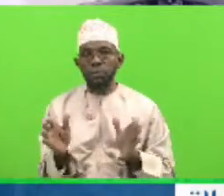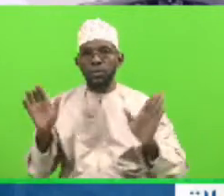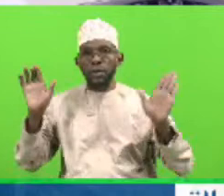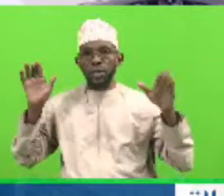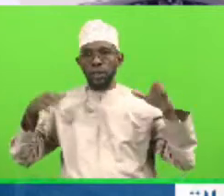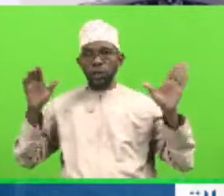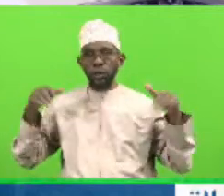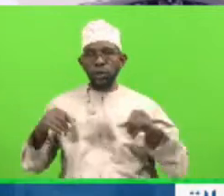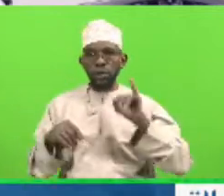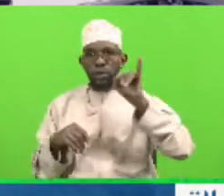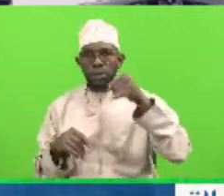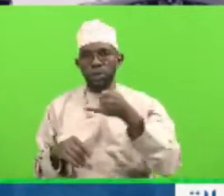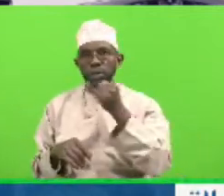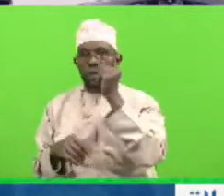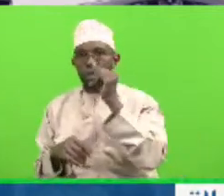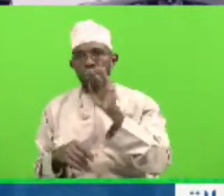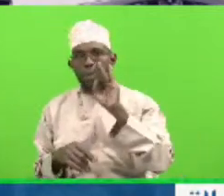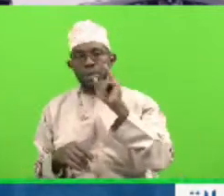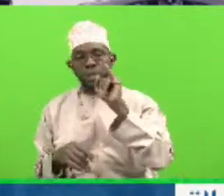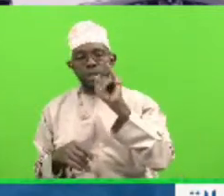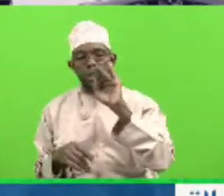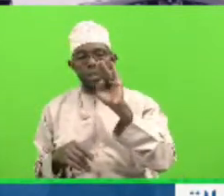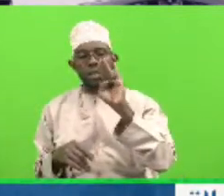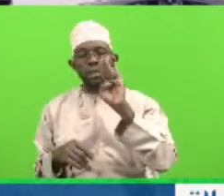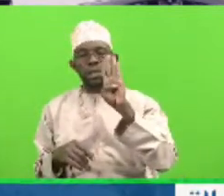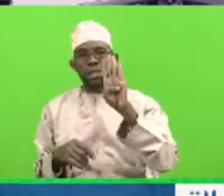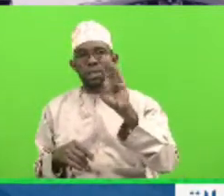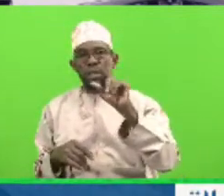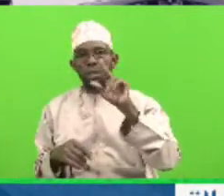Jibreel, with the tip of his wing,